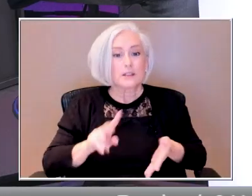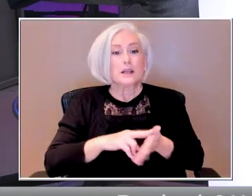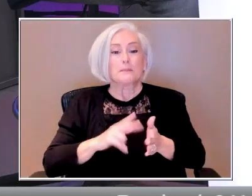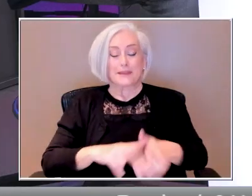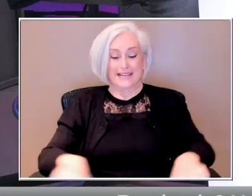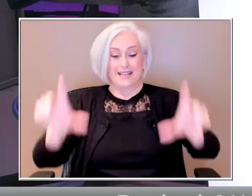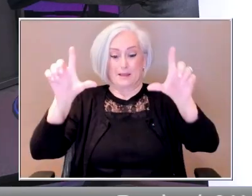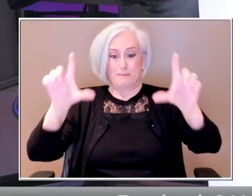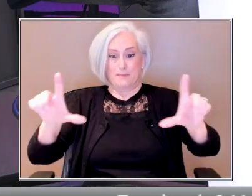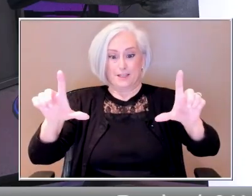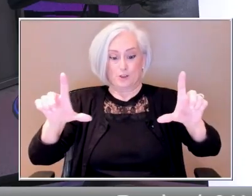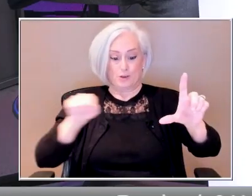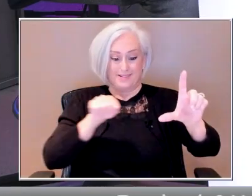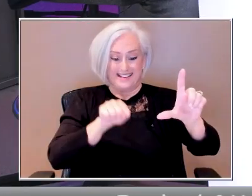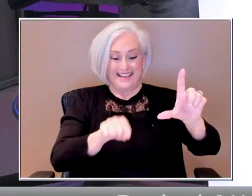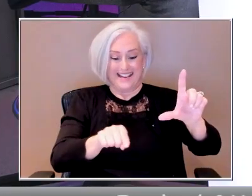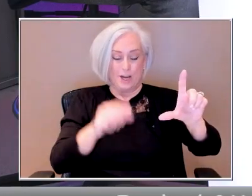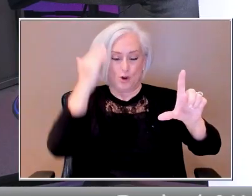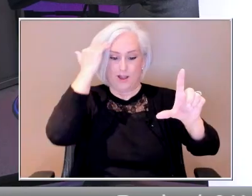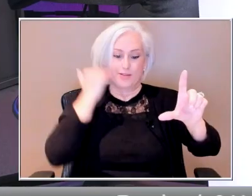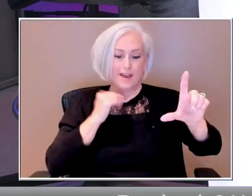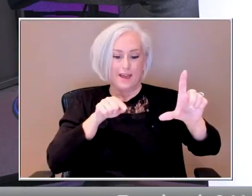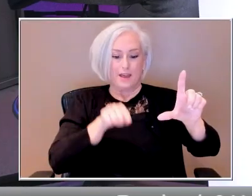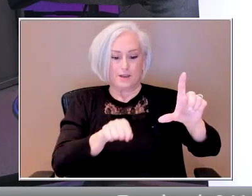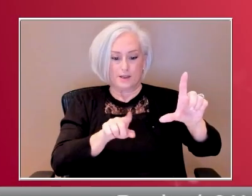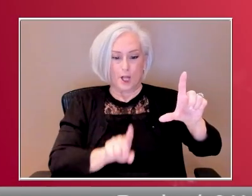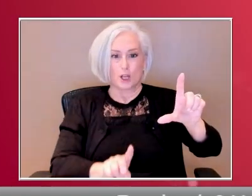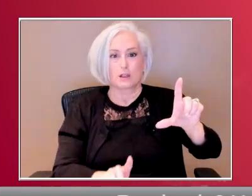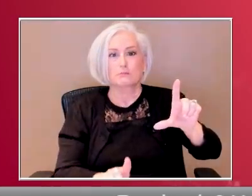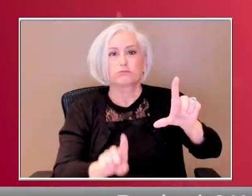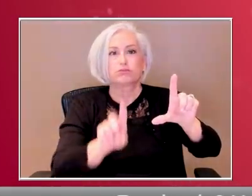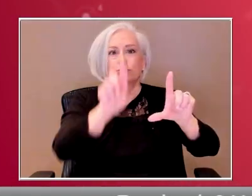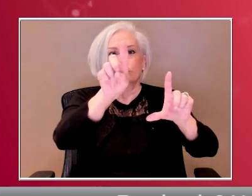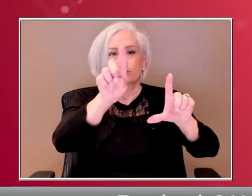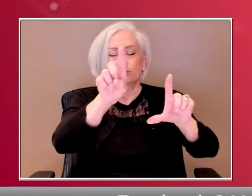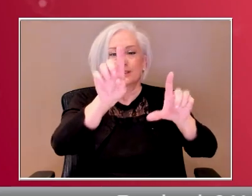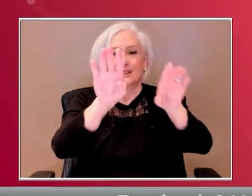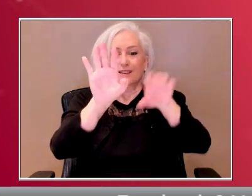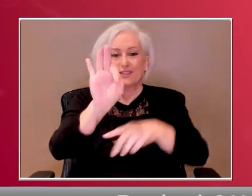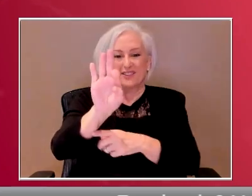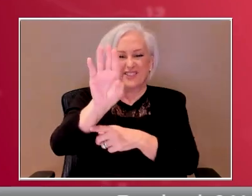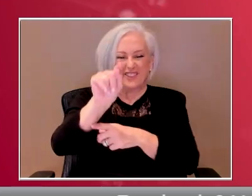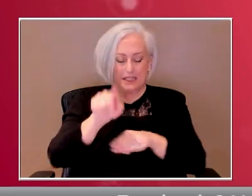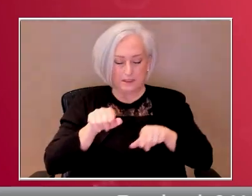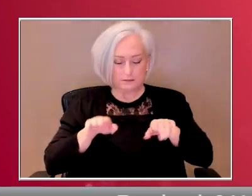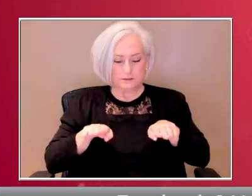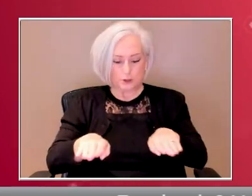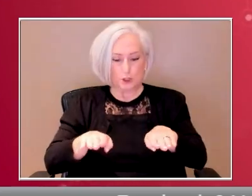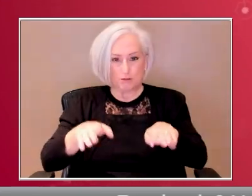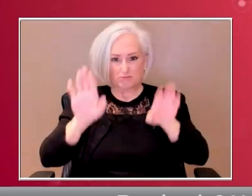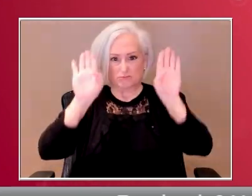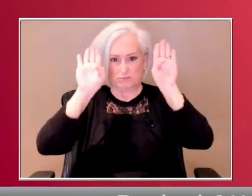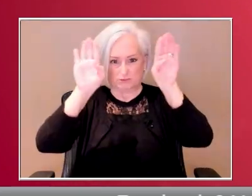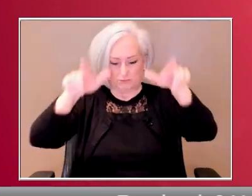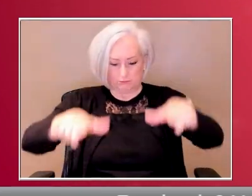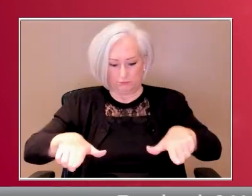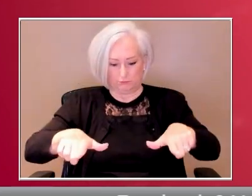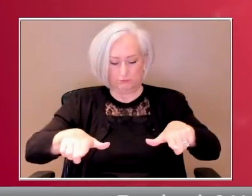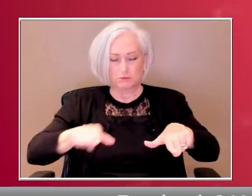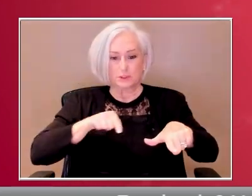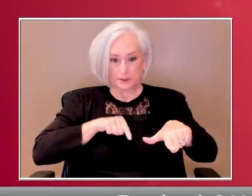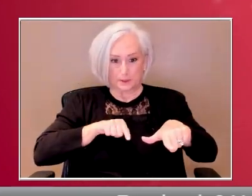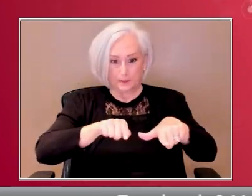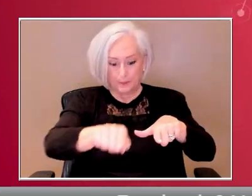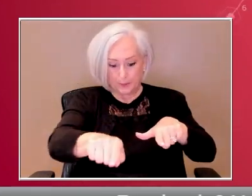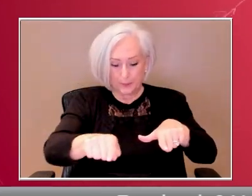Yeah, the feet are towards the top of the screen. Okay, and what are we looking at there? So his ascending aorta is relatively normal in